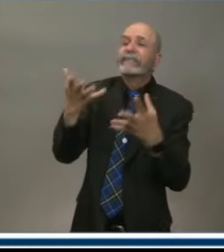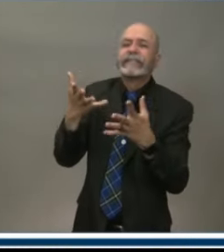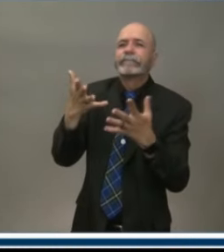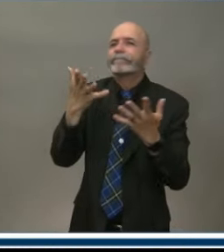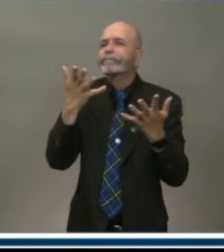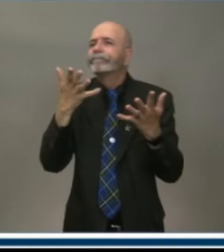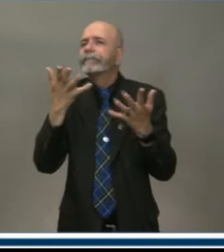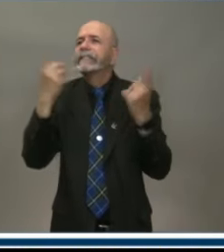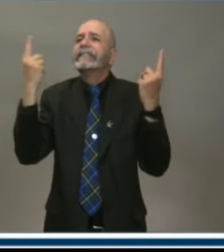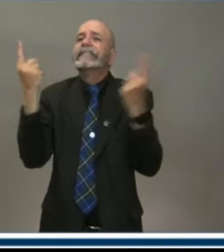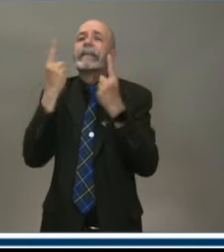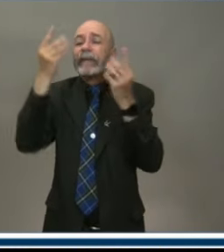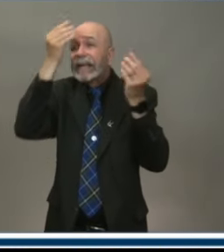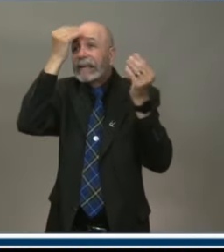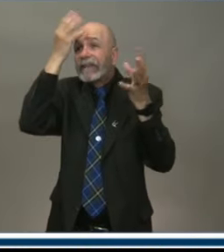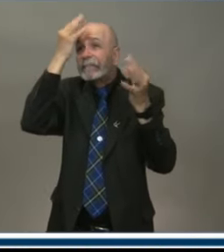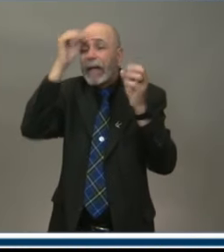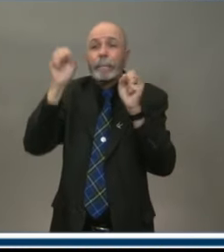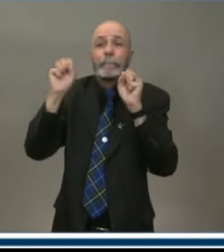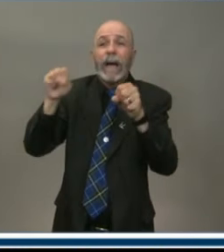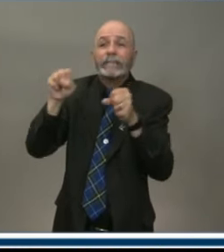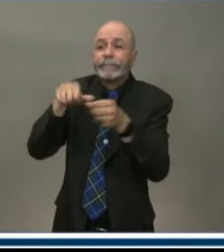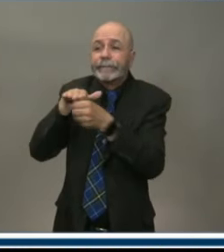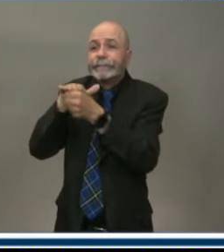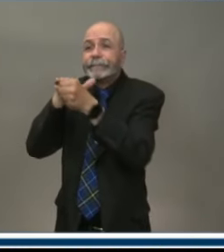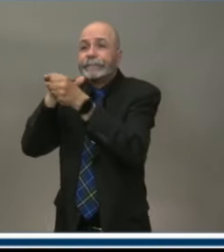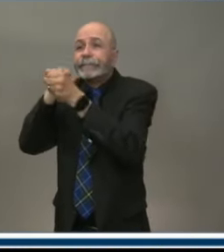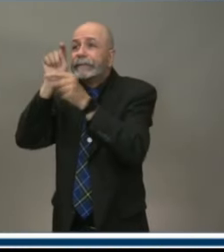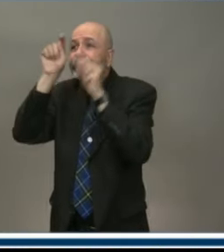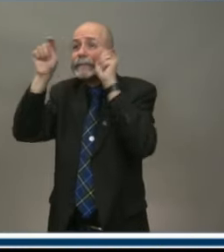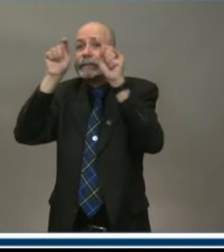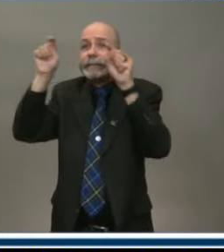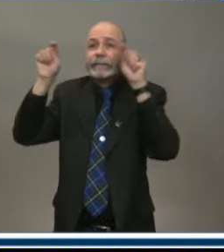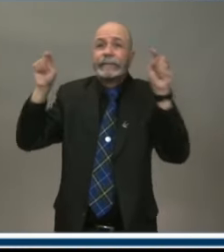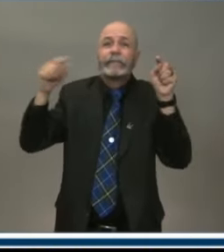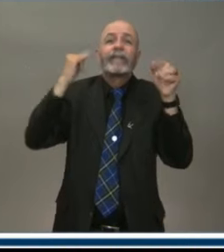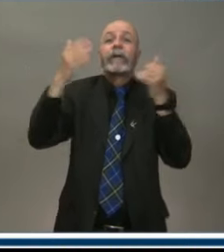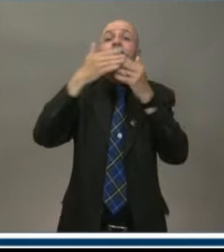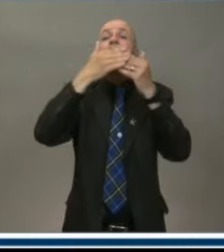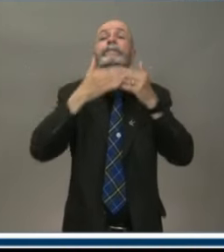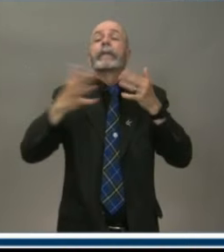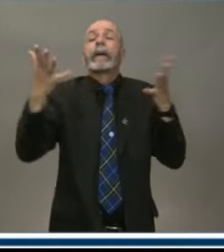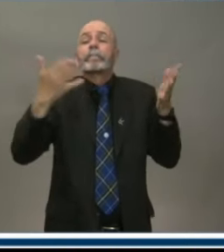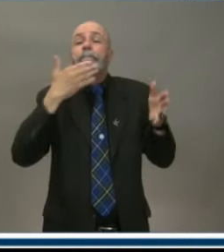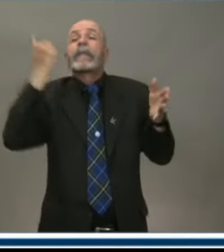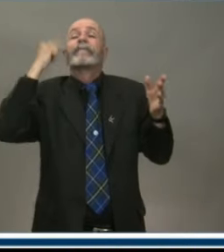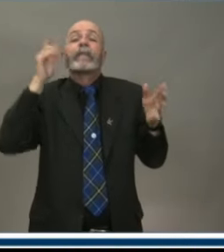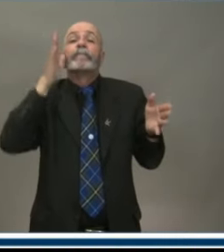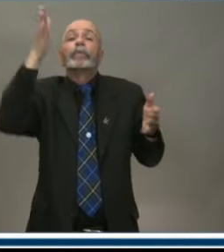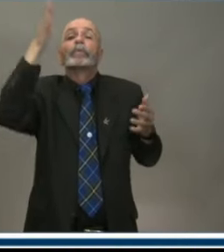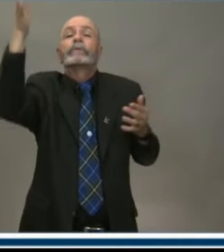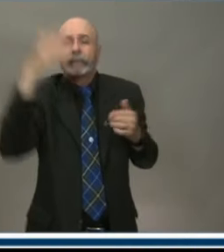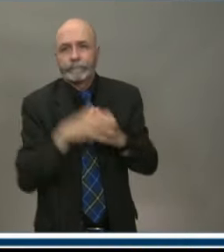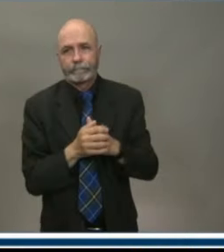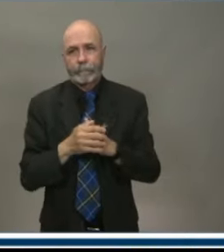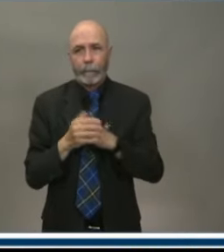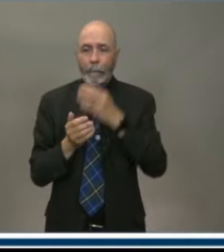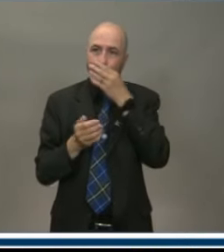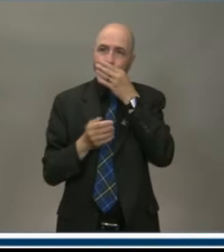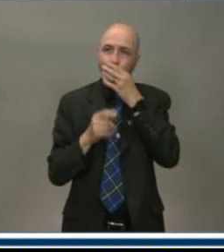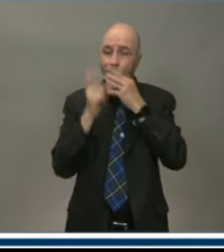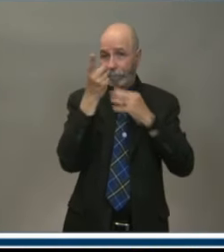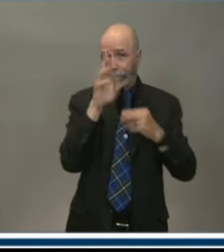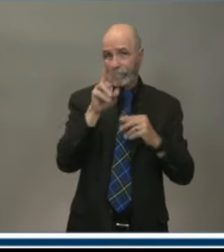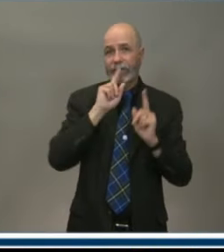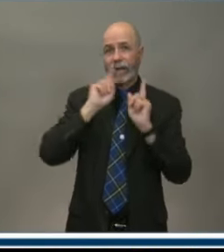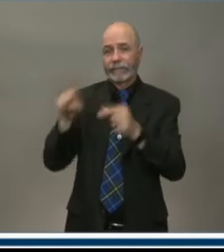if possible, also during future teleconferences. So we do present data by health zone.